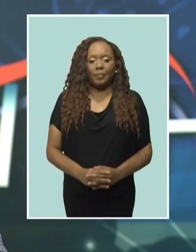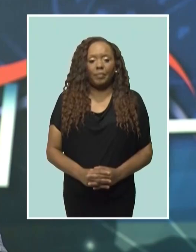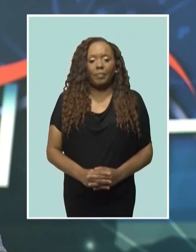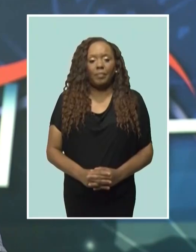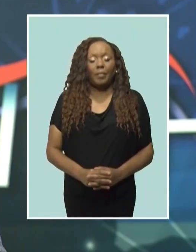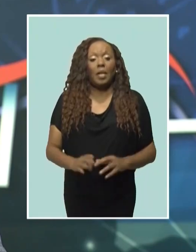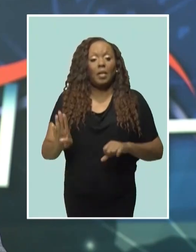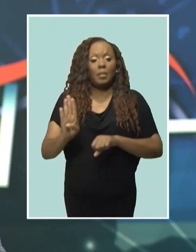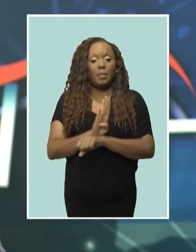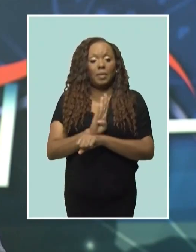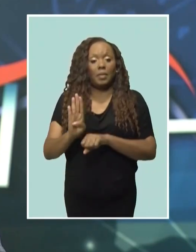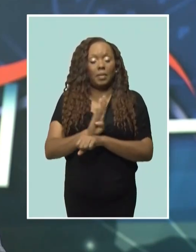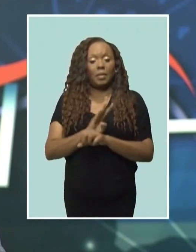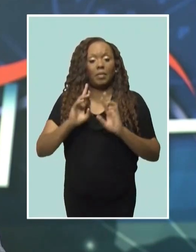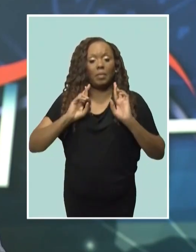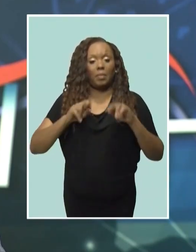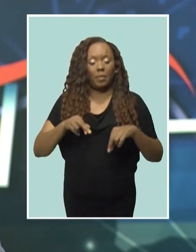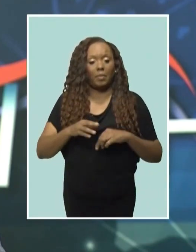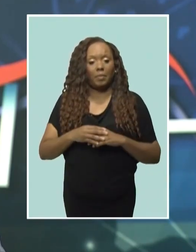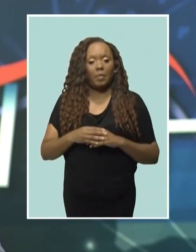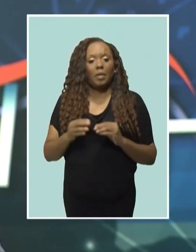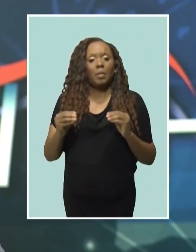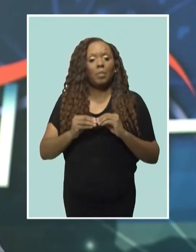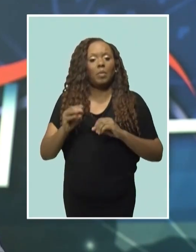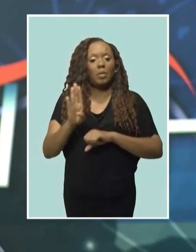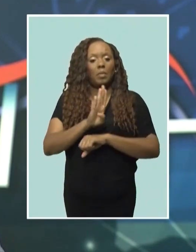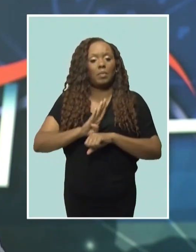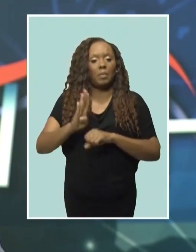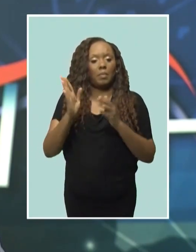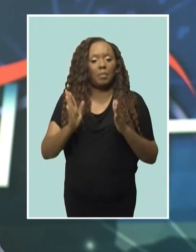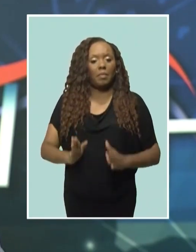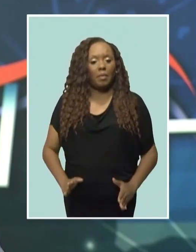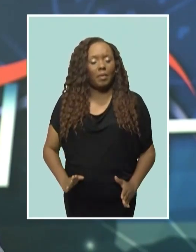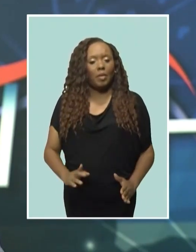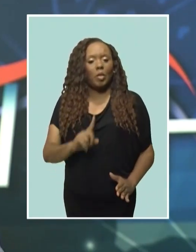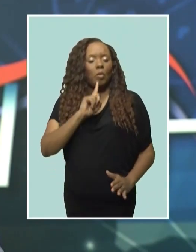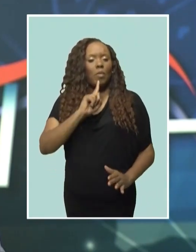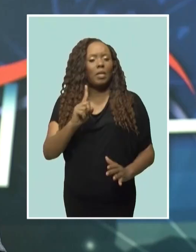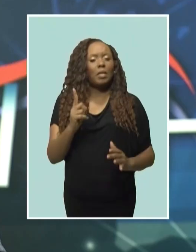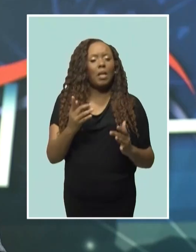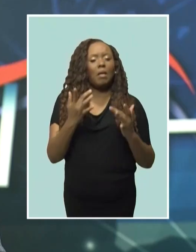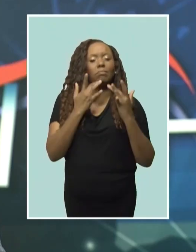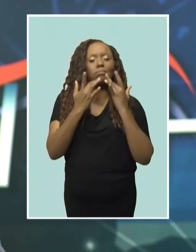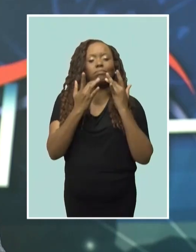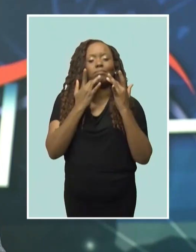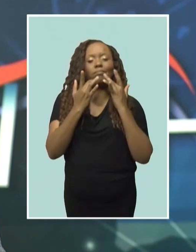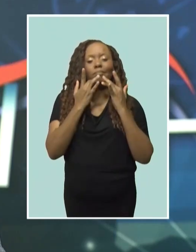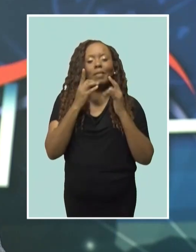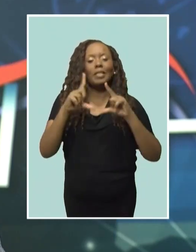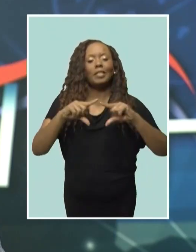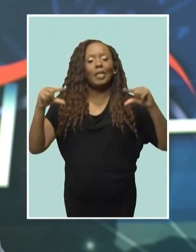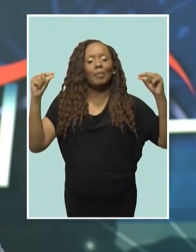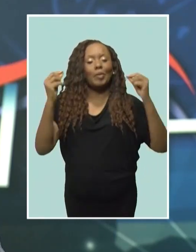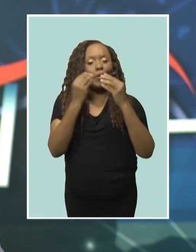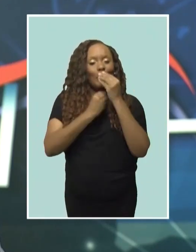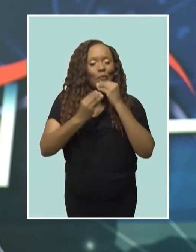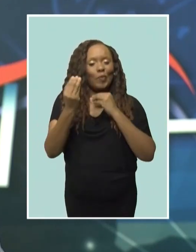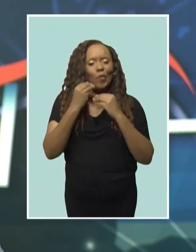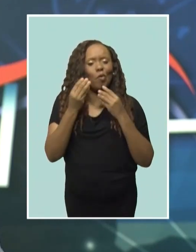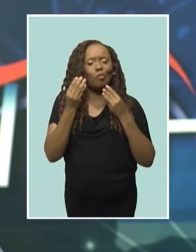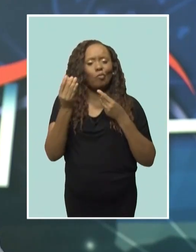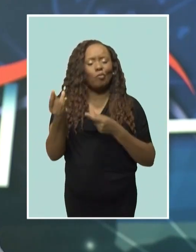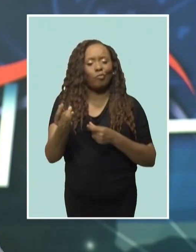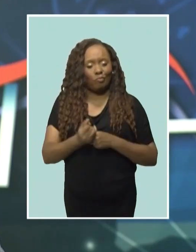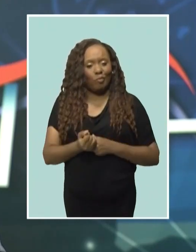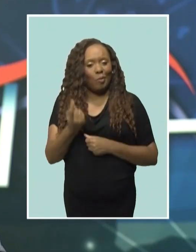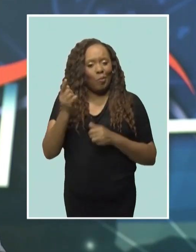In tonight's business report, more Barbadians are developing a taste for Japanese cuisine, and one entrepreneur is poised to take